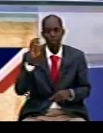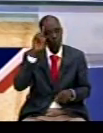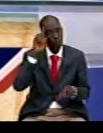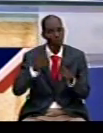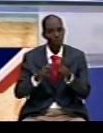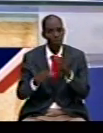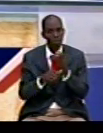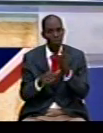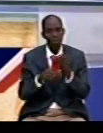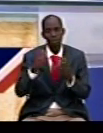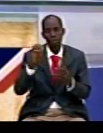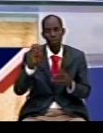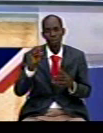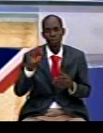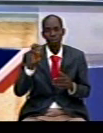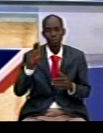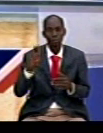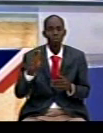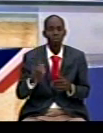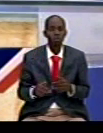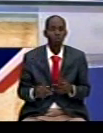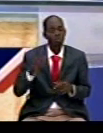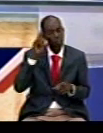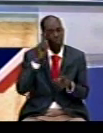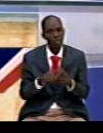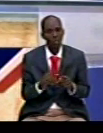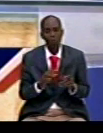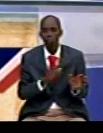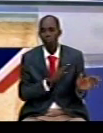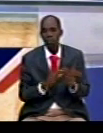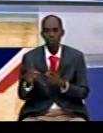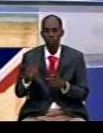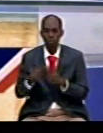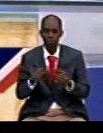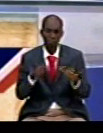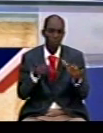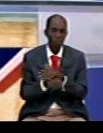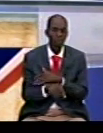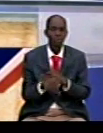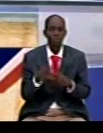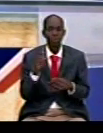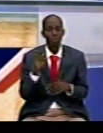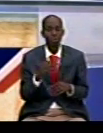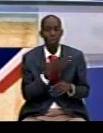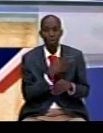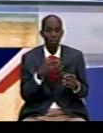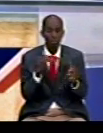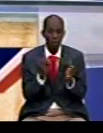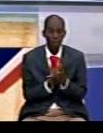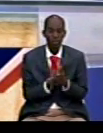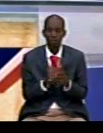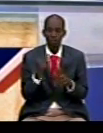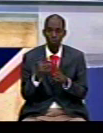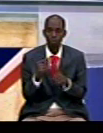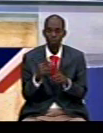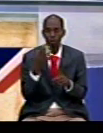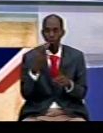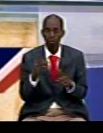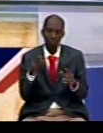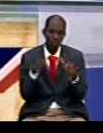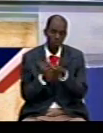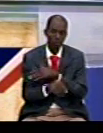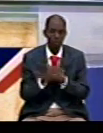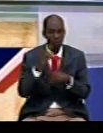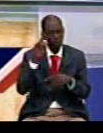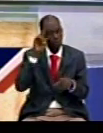threatened he would kill him. And after the many years, that threat was still there until he began